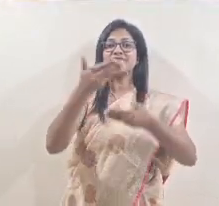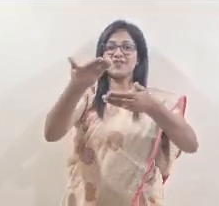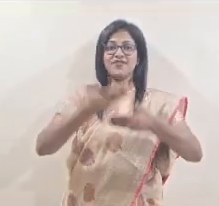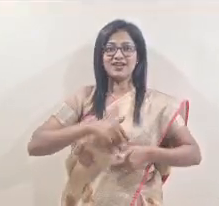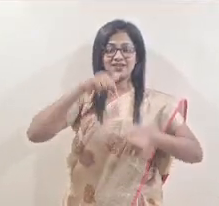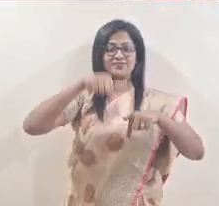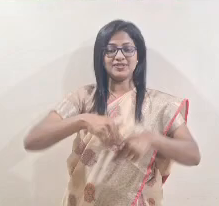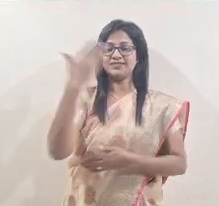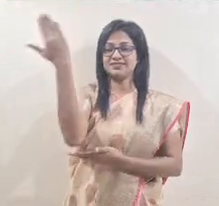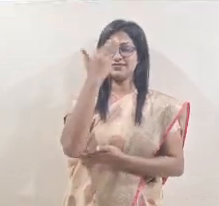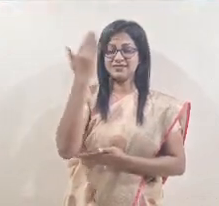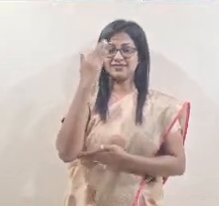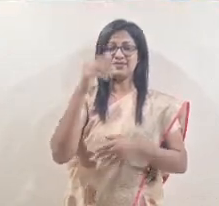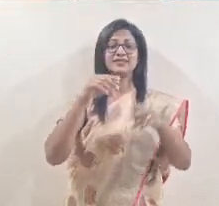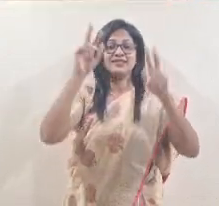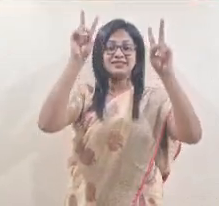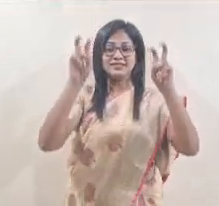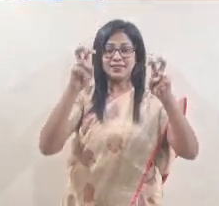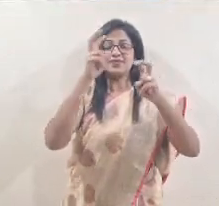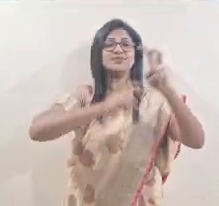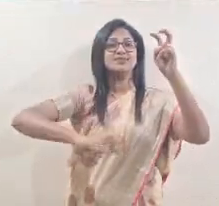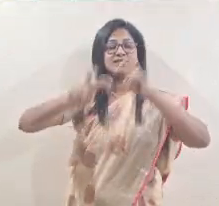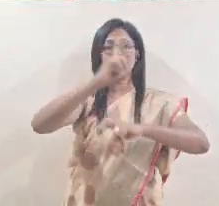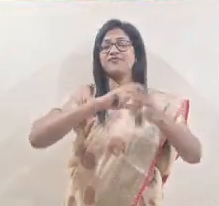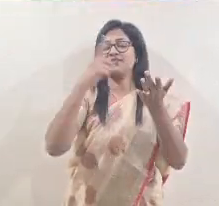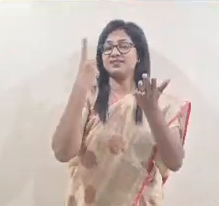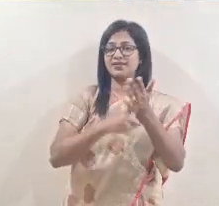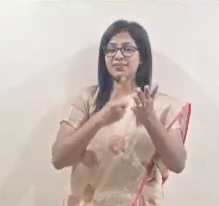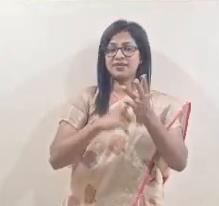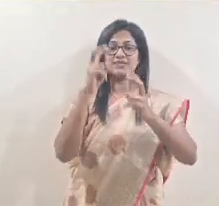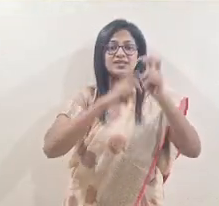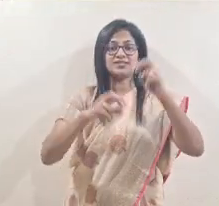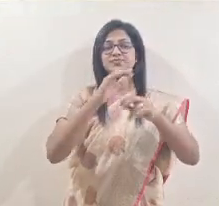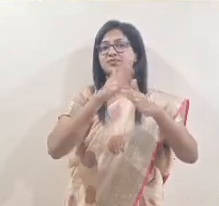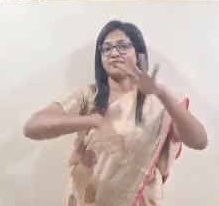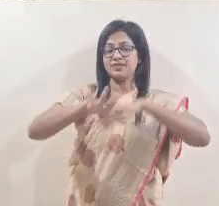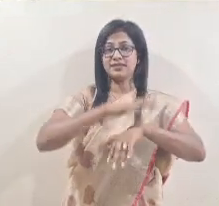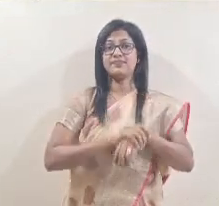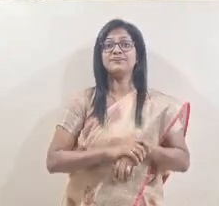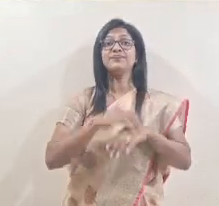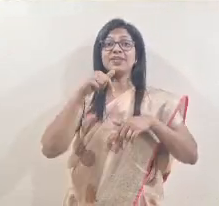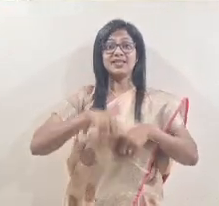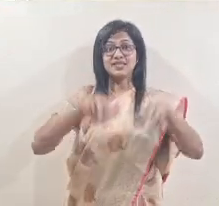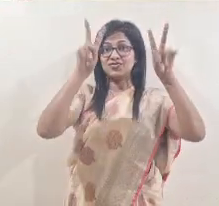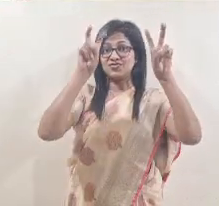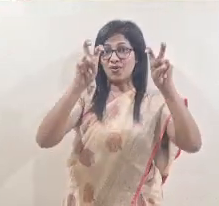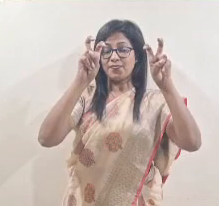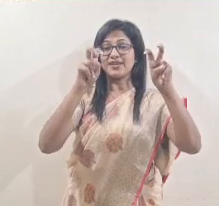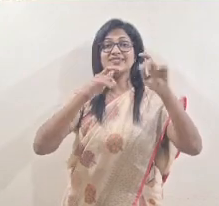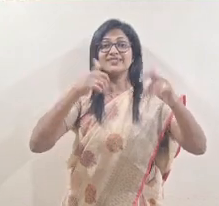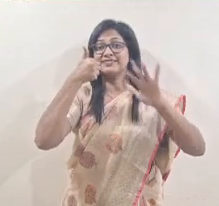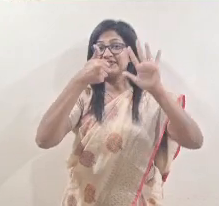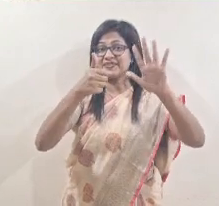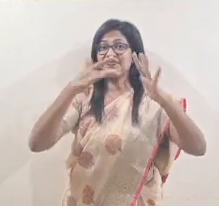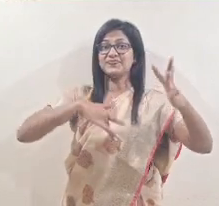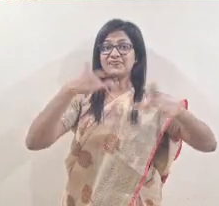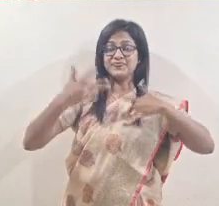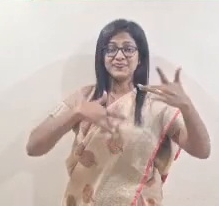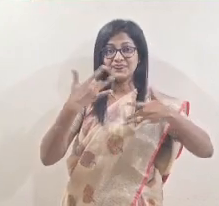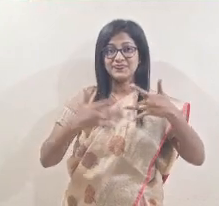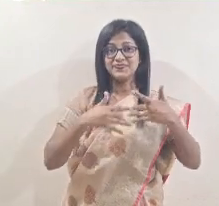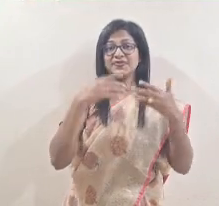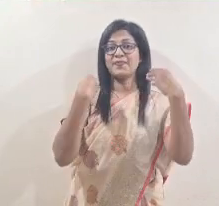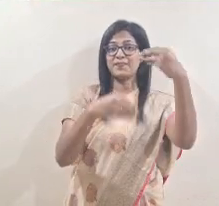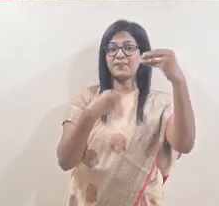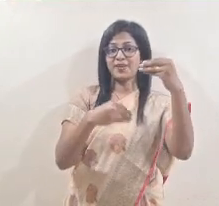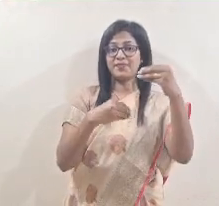session titled Travel Demand and Transport Planning. We have 6 interesting papers in this session. I think 3 of the